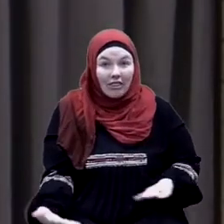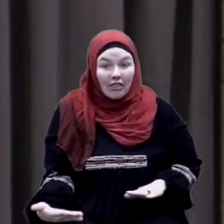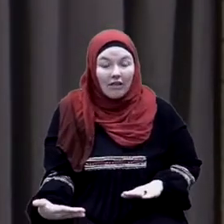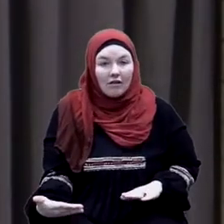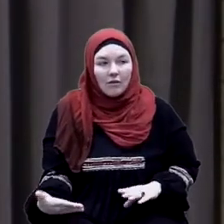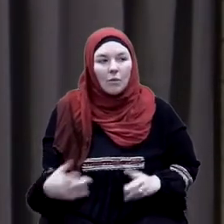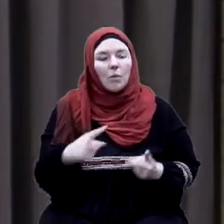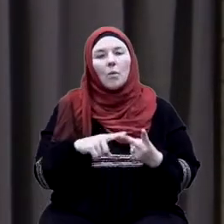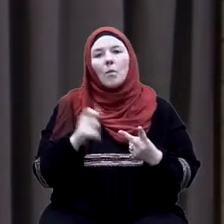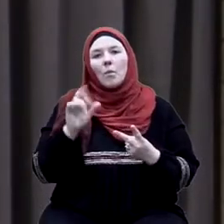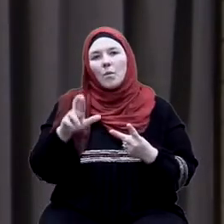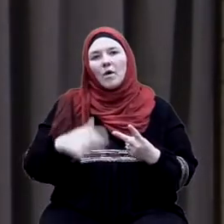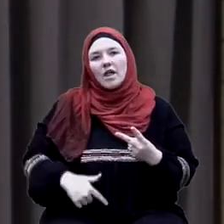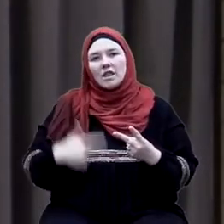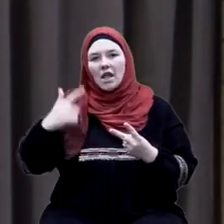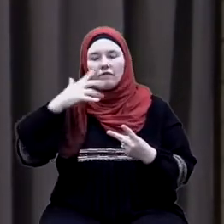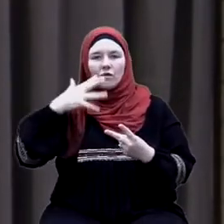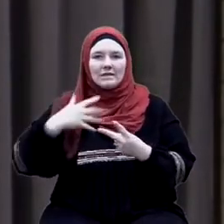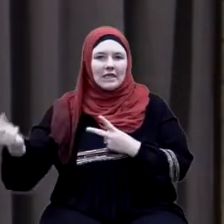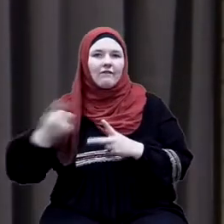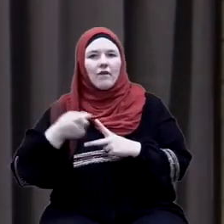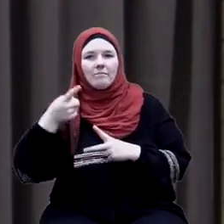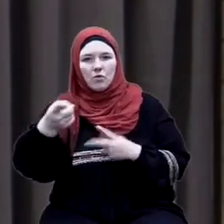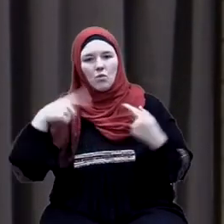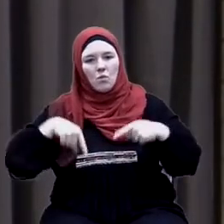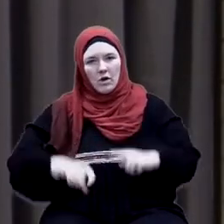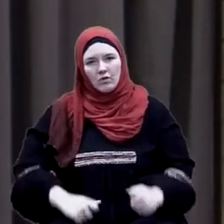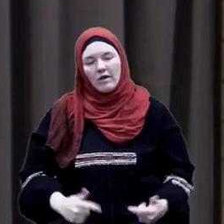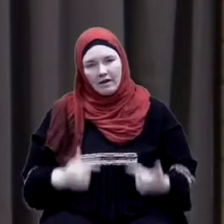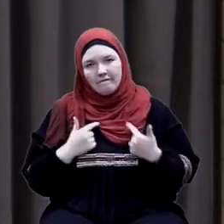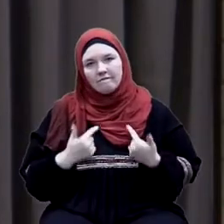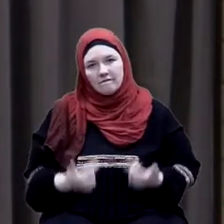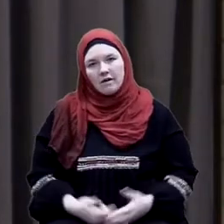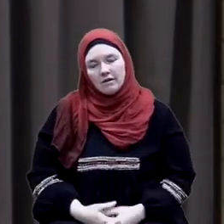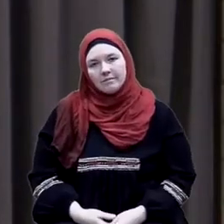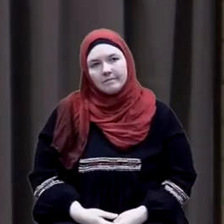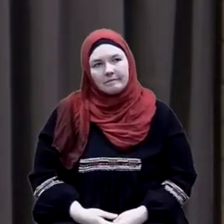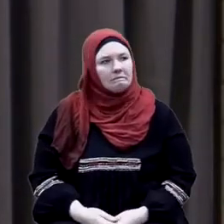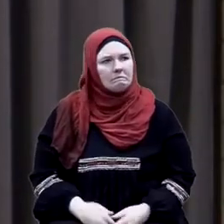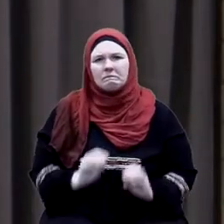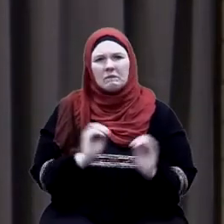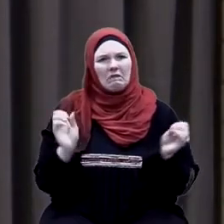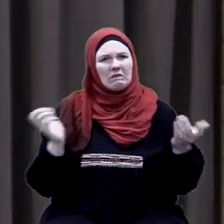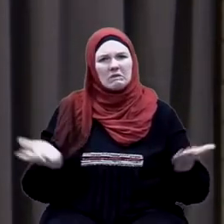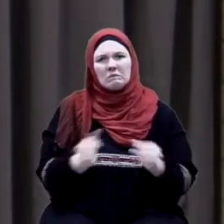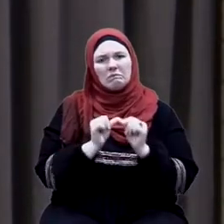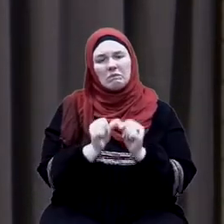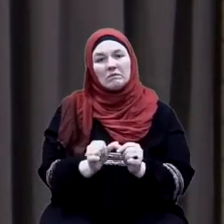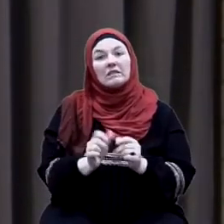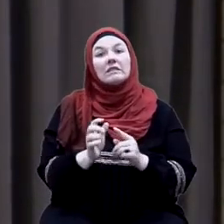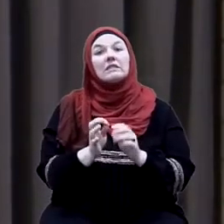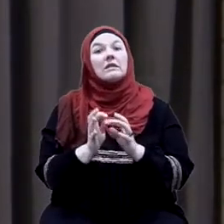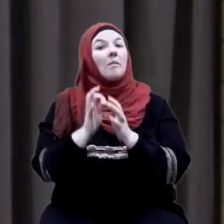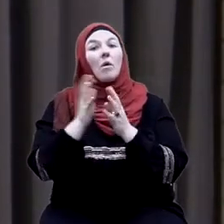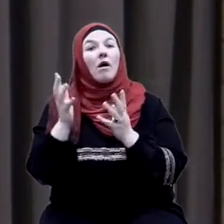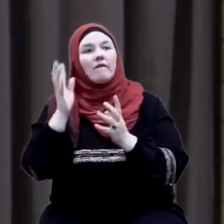or it will be taken away from you while you are alive. Nothing is permanent except your